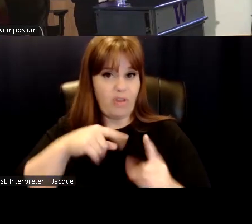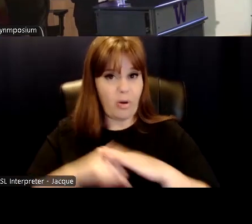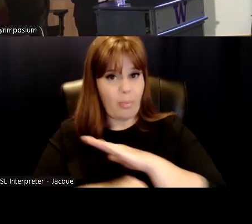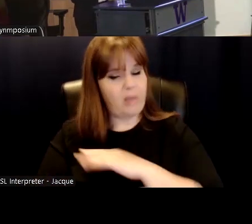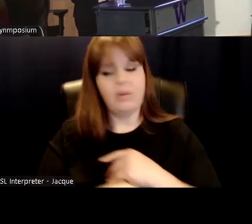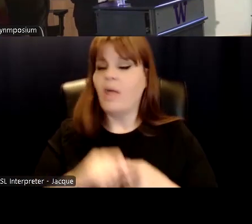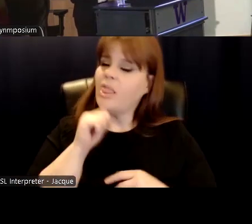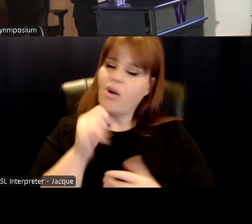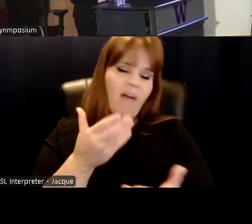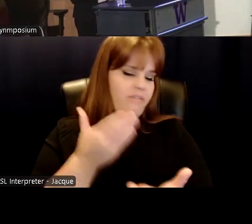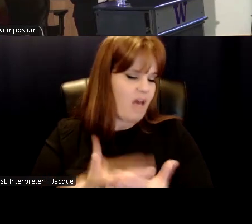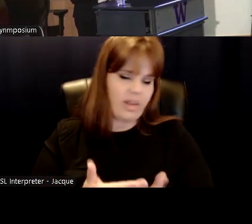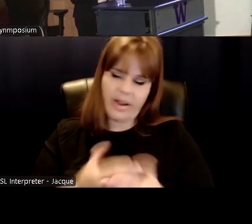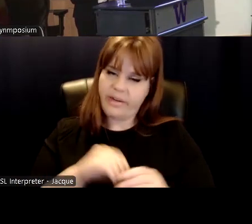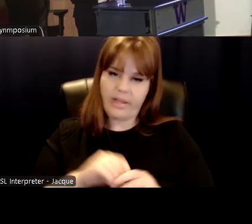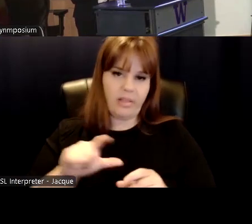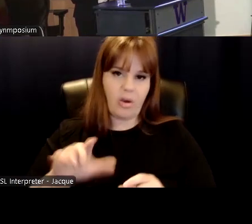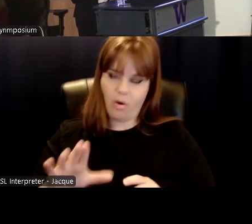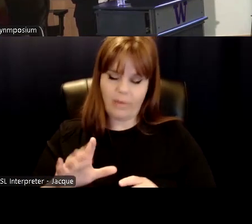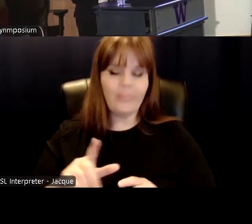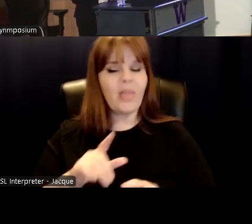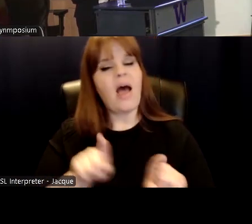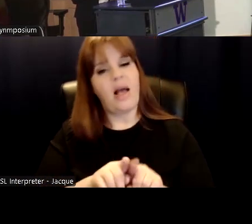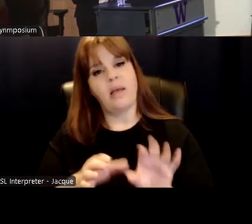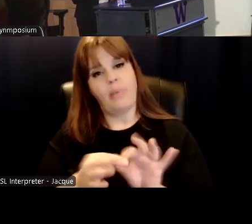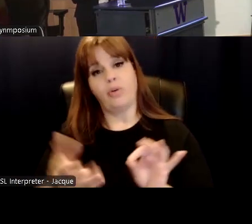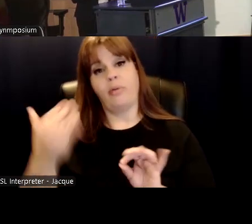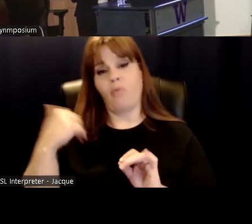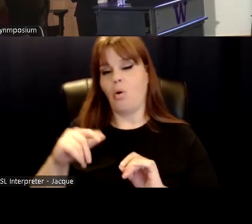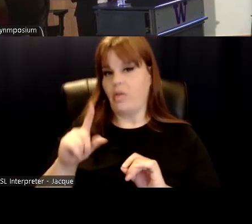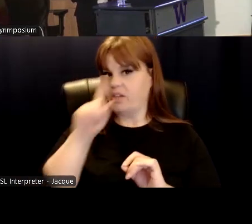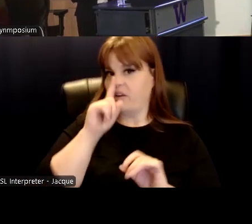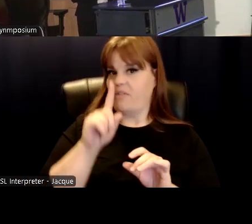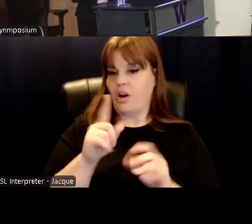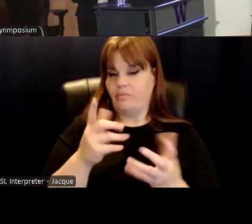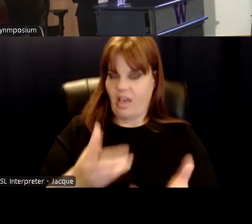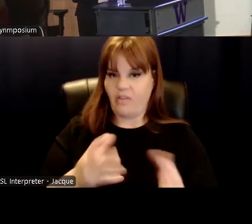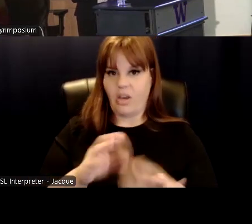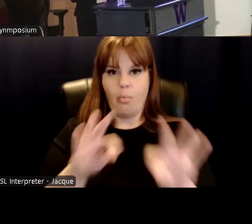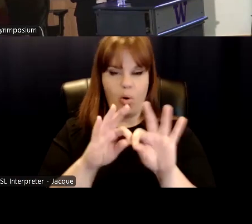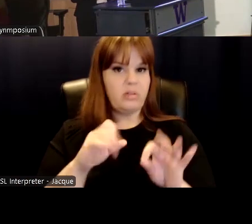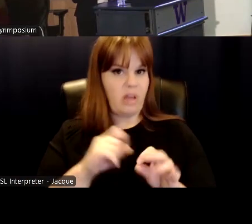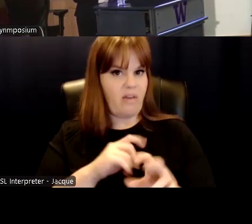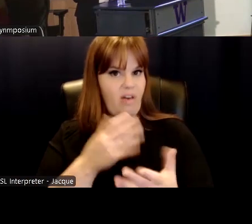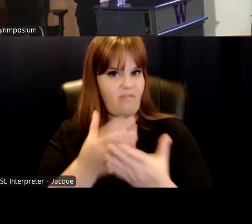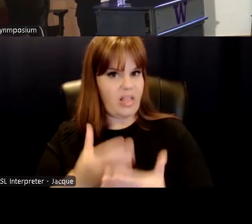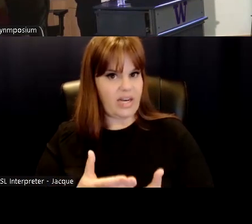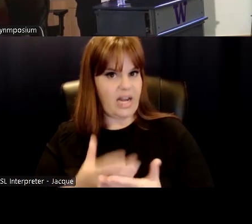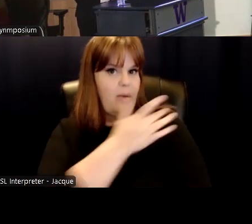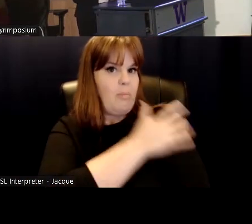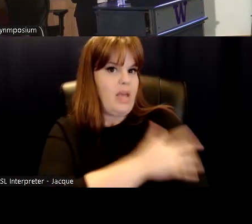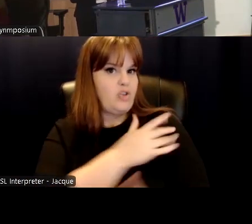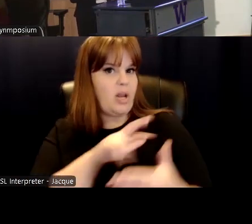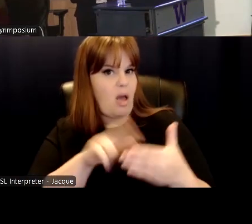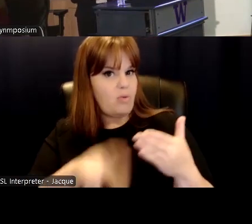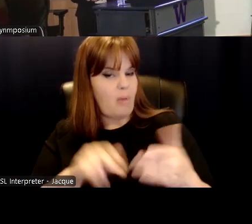not validated in long COVID. As I mentioned before, there's a real importance of validating patient-reported outcome measures, not only for clinical